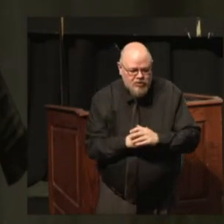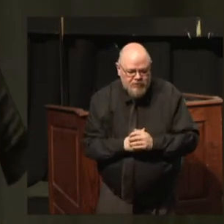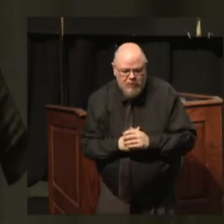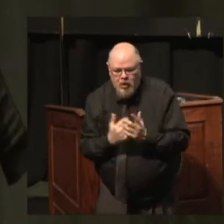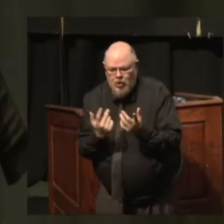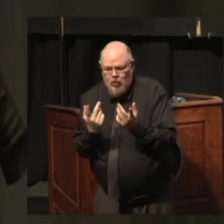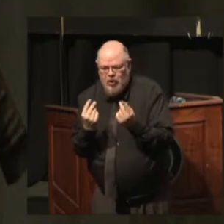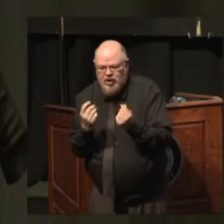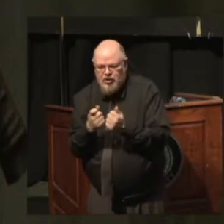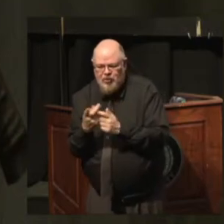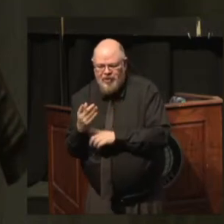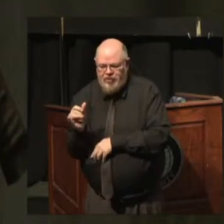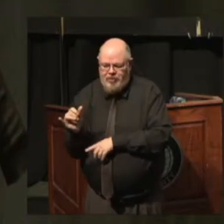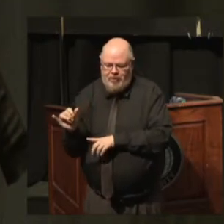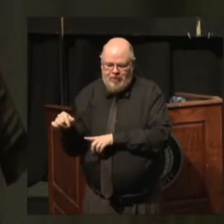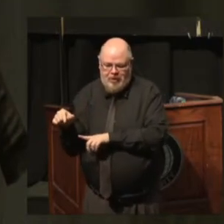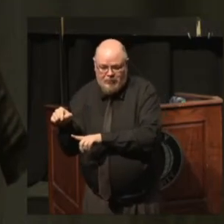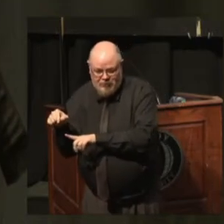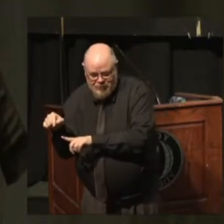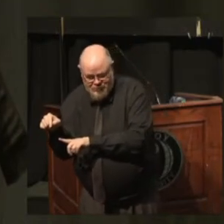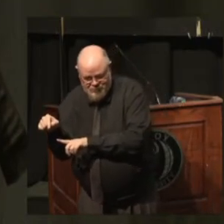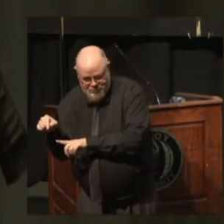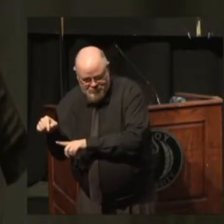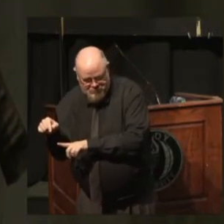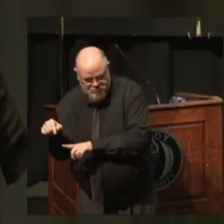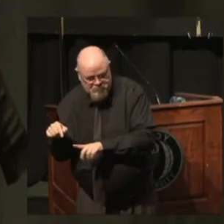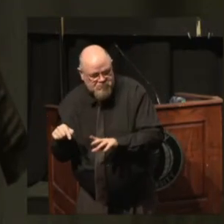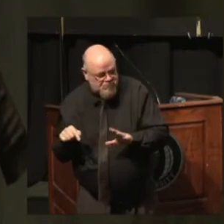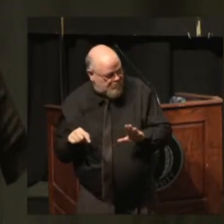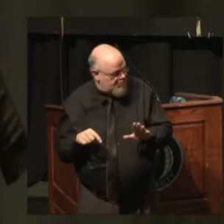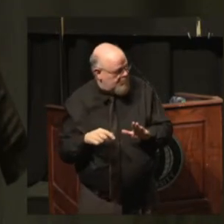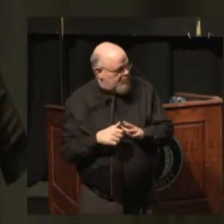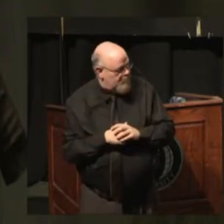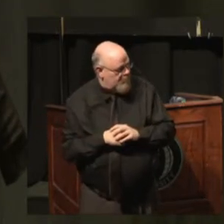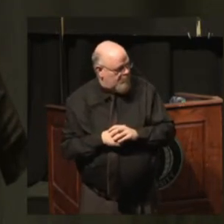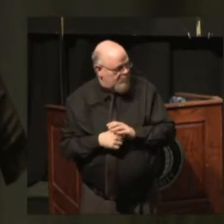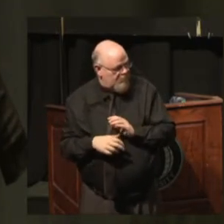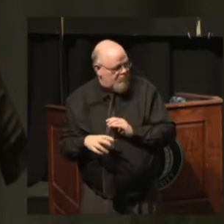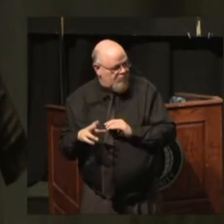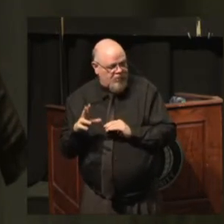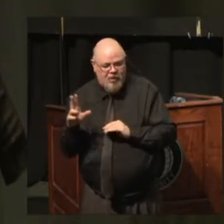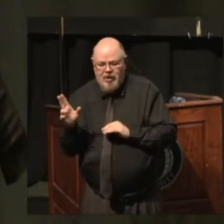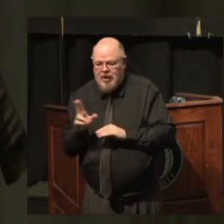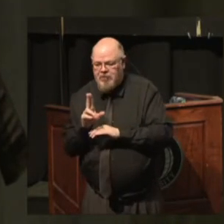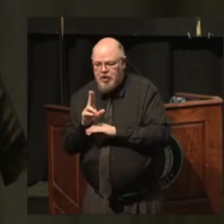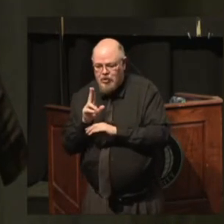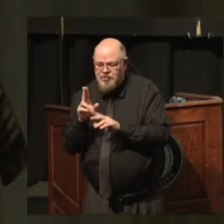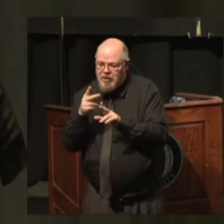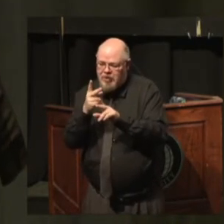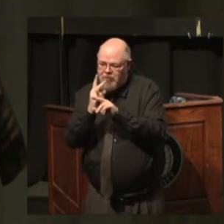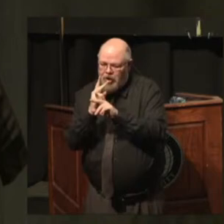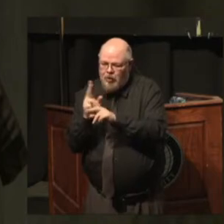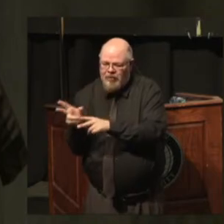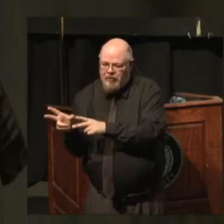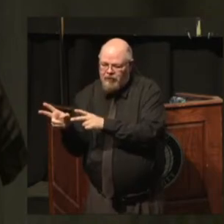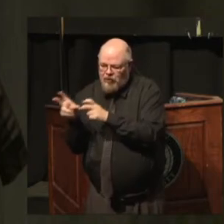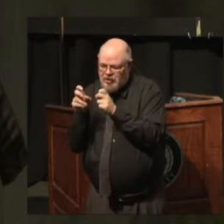And now, I know we're in a place of higher education. I'm going to use a story from the Bible. I'm not going to